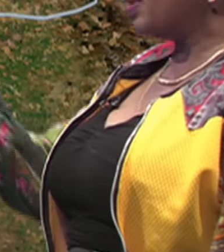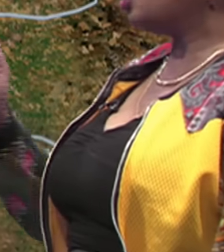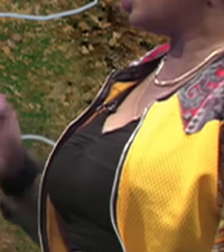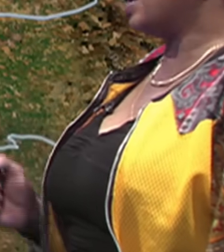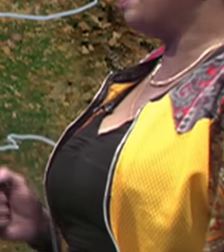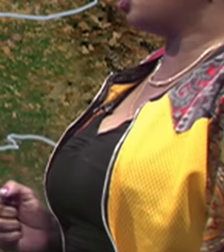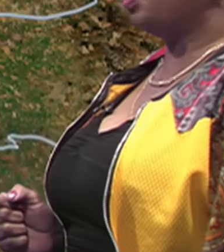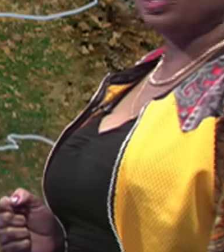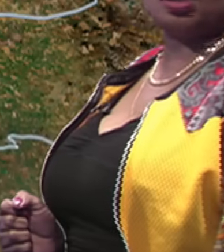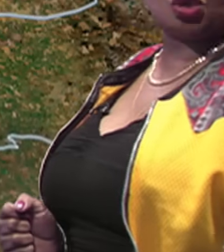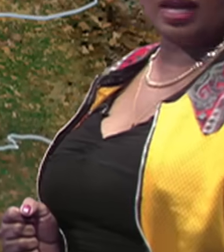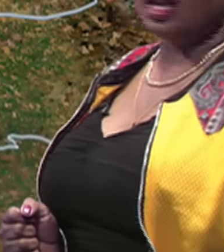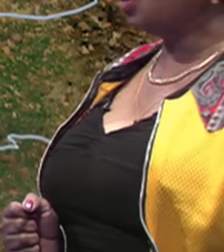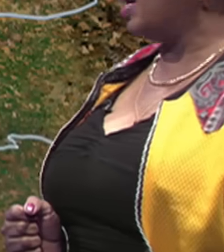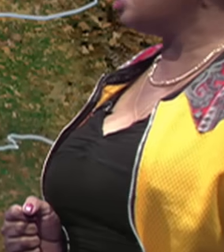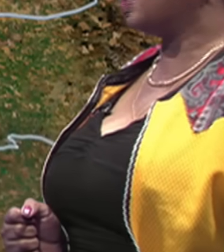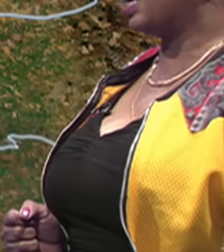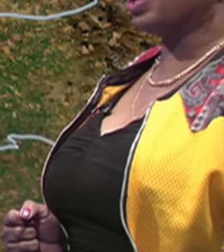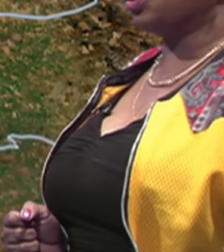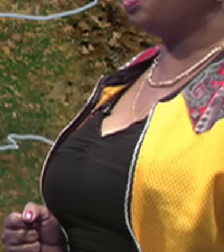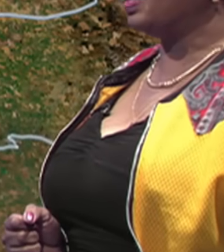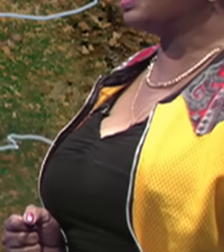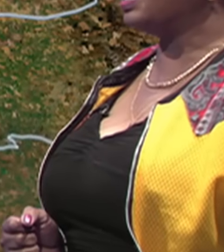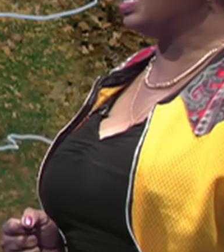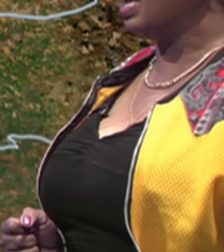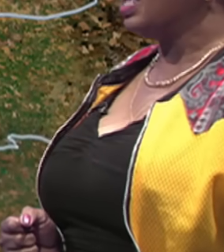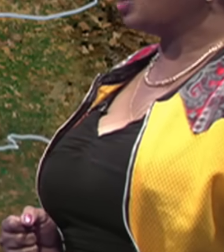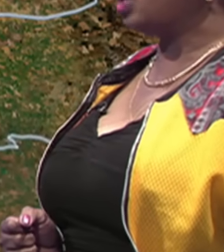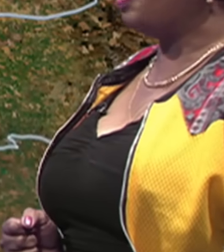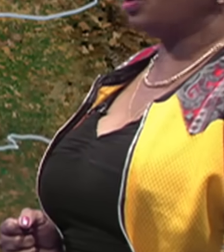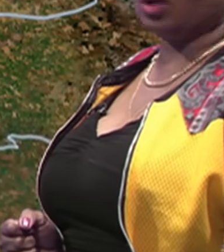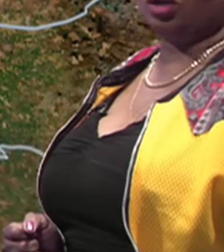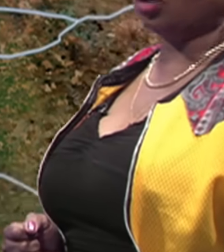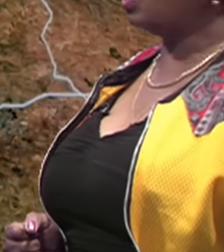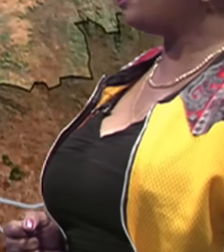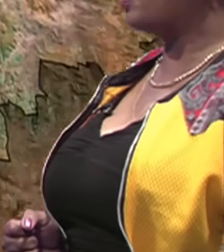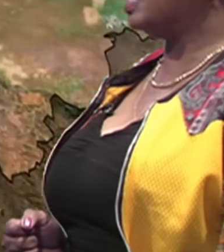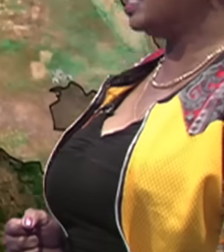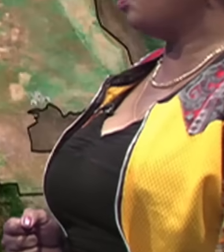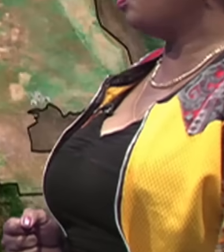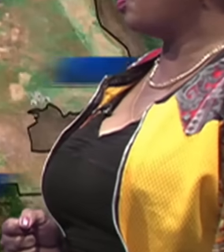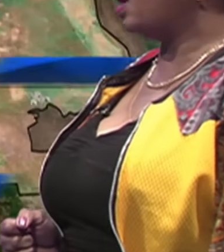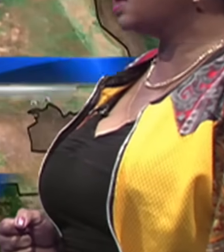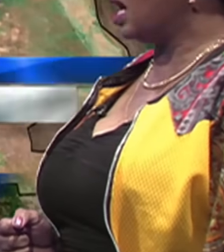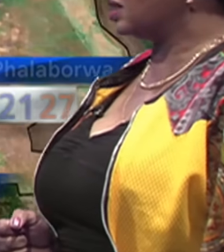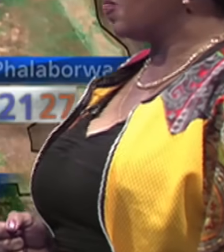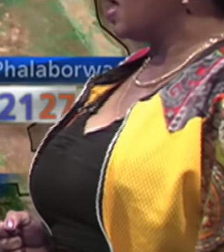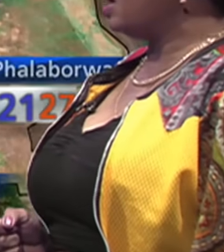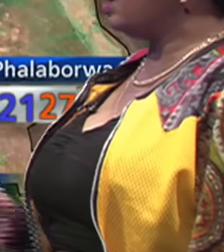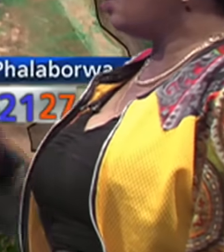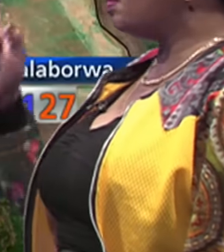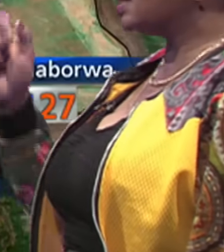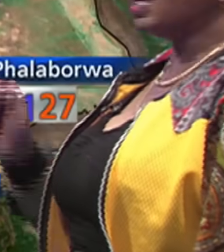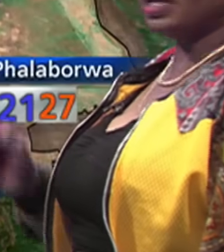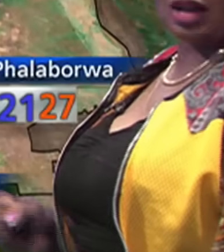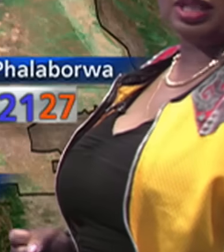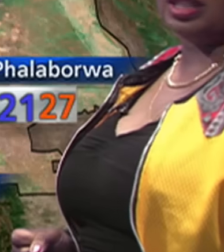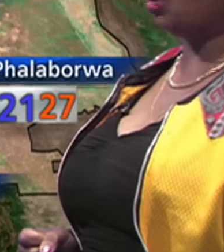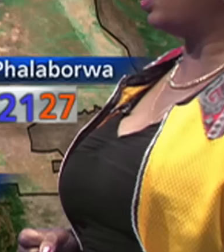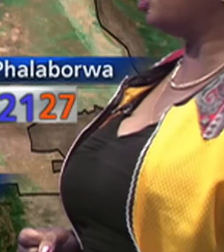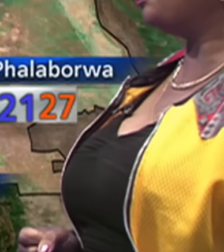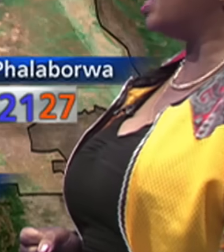itlhokomeleng Pretoria ka 28 Johannesburg ka 26 re tšwela pele jwale le tšona go provinceng ya Limpopo go la go sasa re lebelela gona Mosina